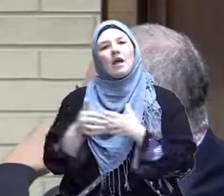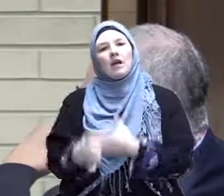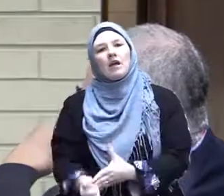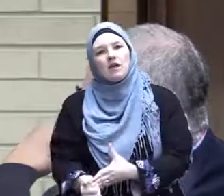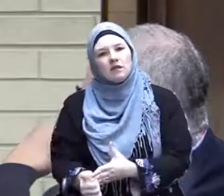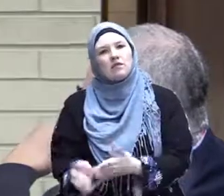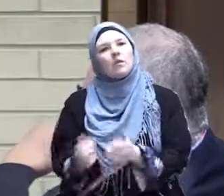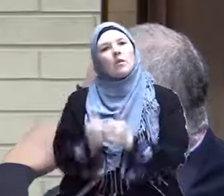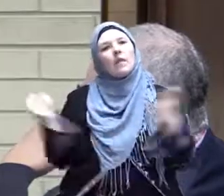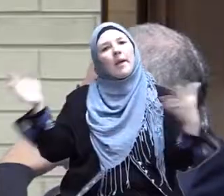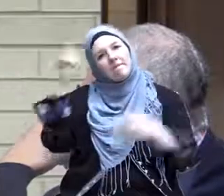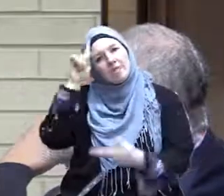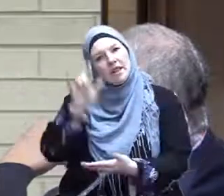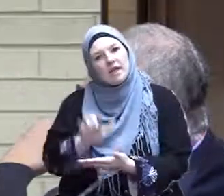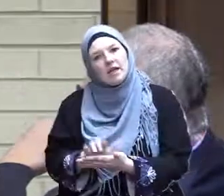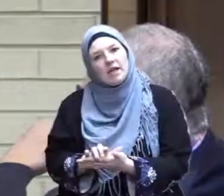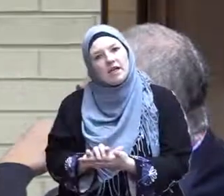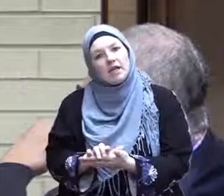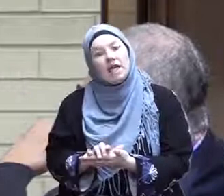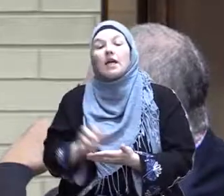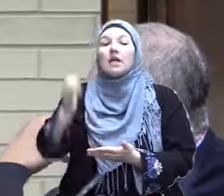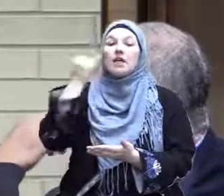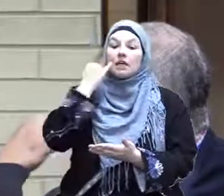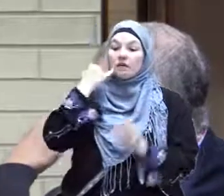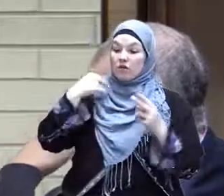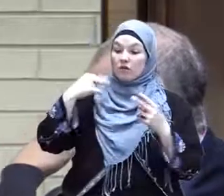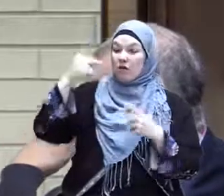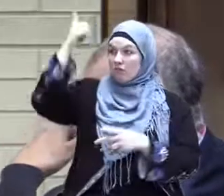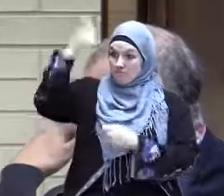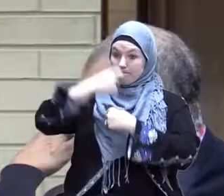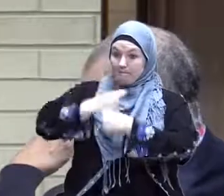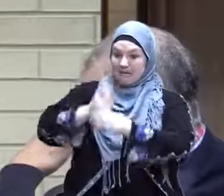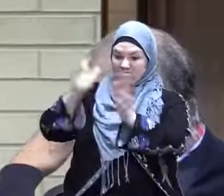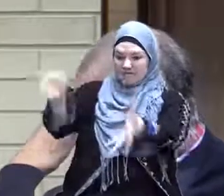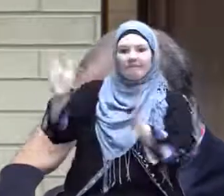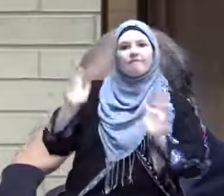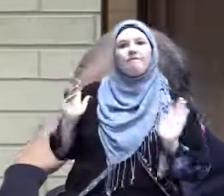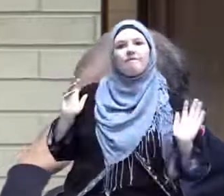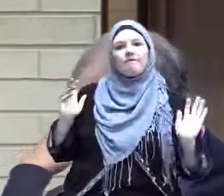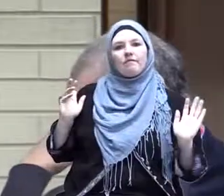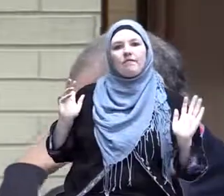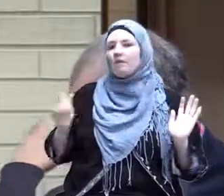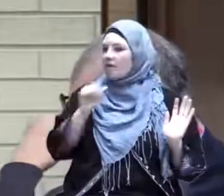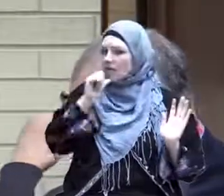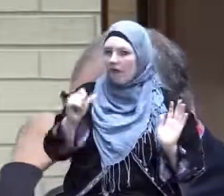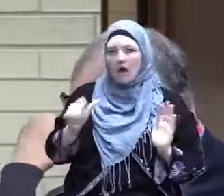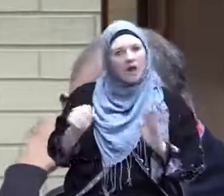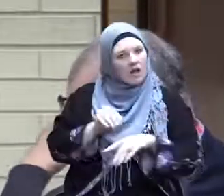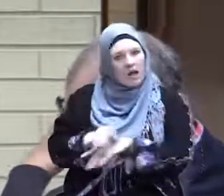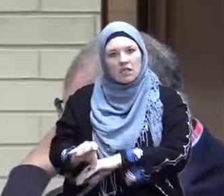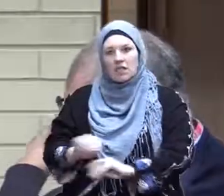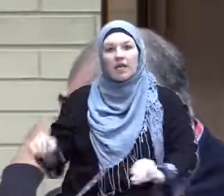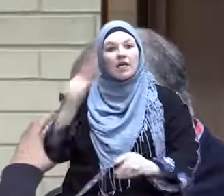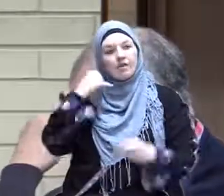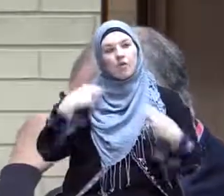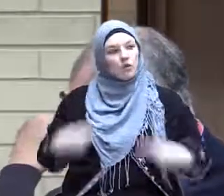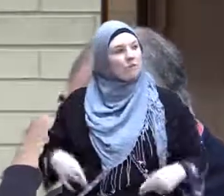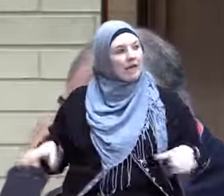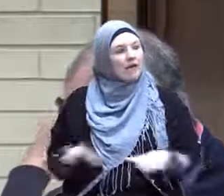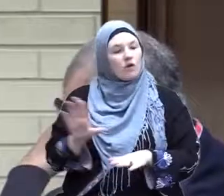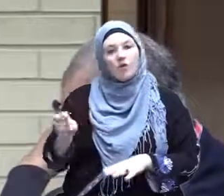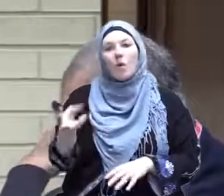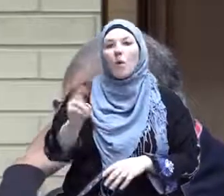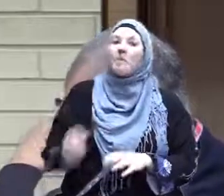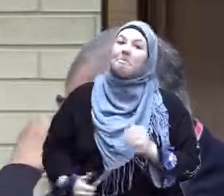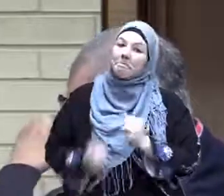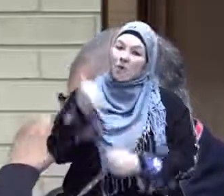belief, man if left to his own devices, man if he is acting on his own. And most